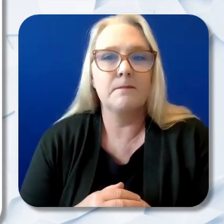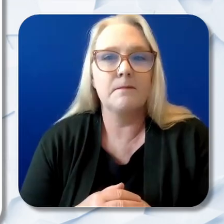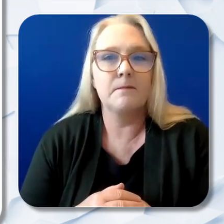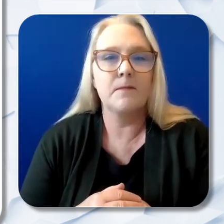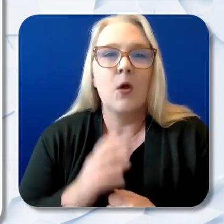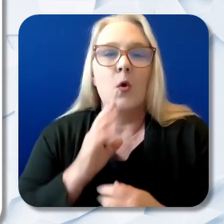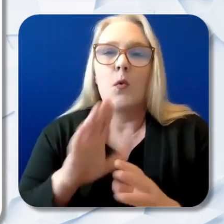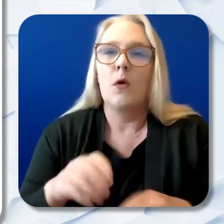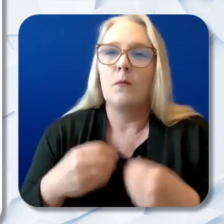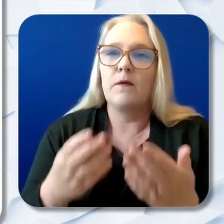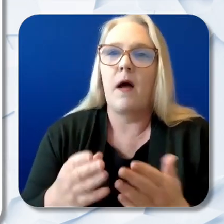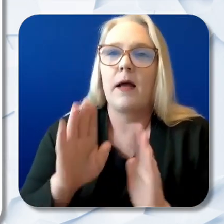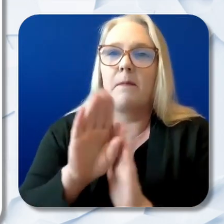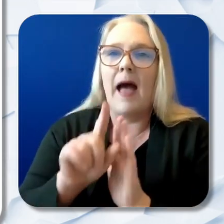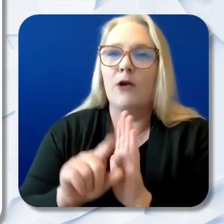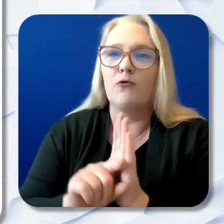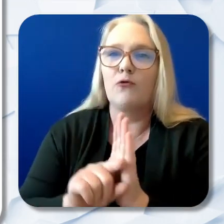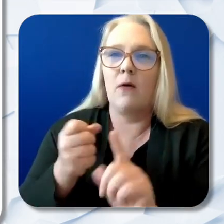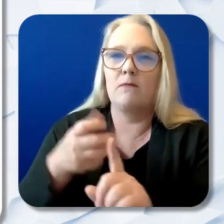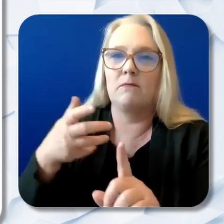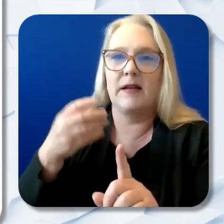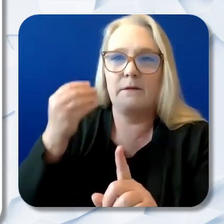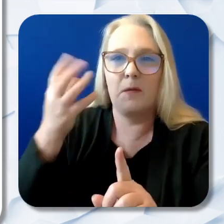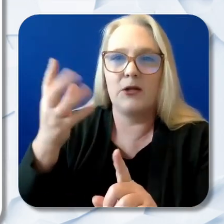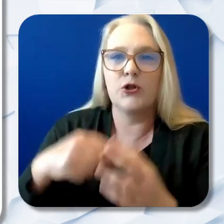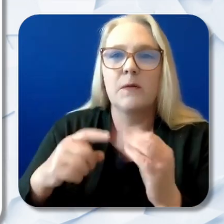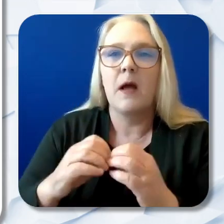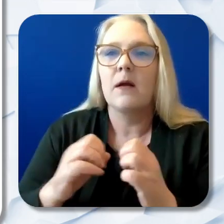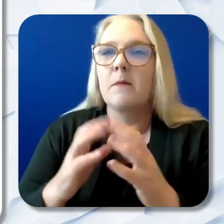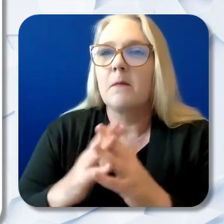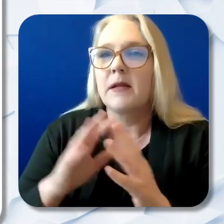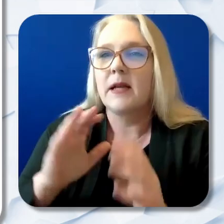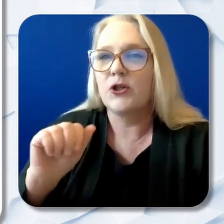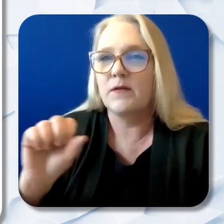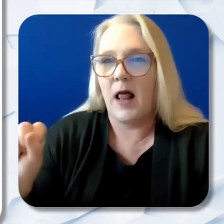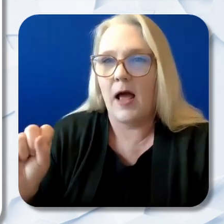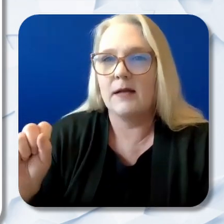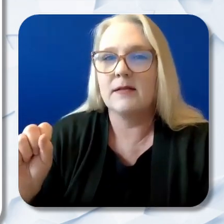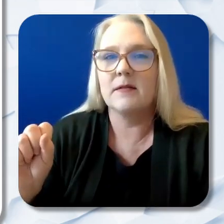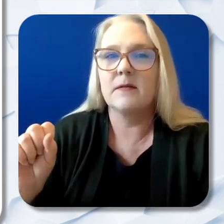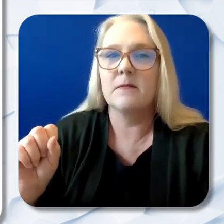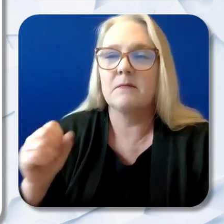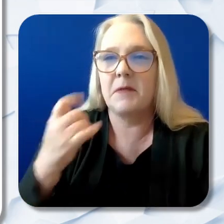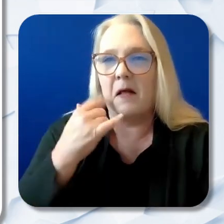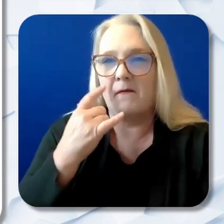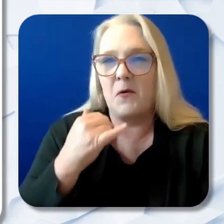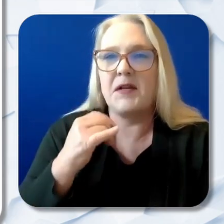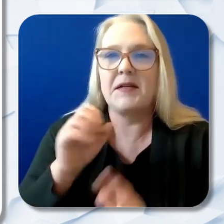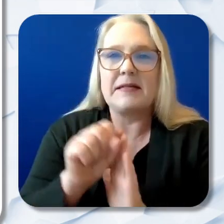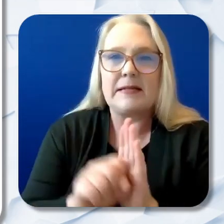be providing some background information on the implementation of CLAS in California state preschool